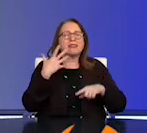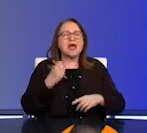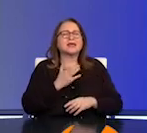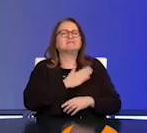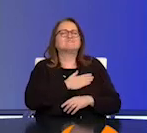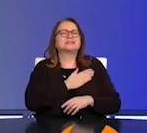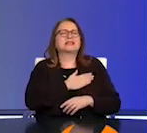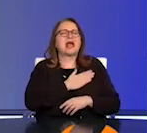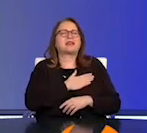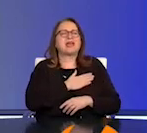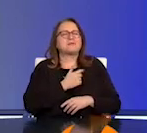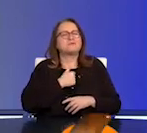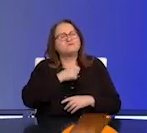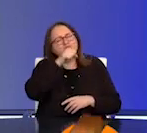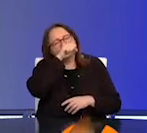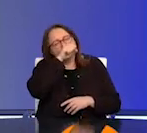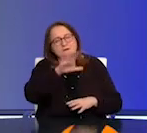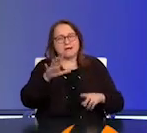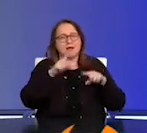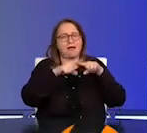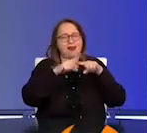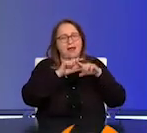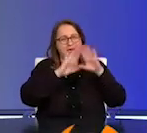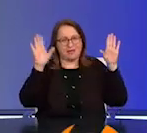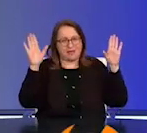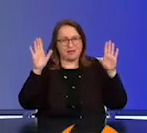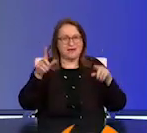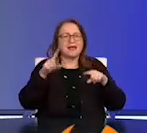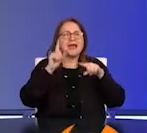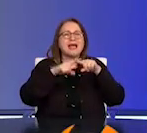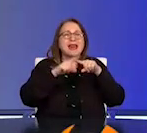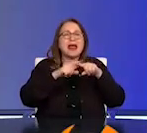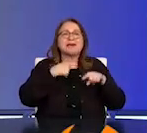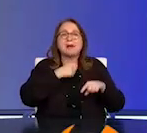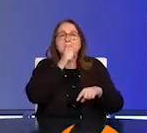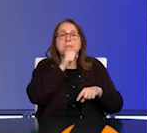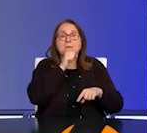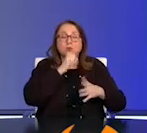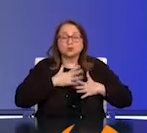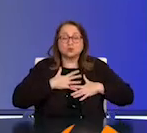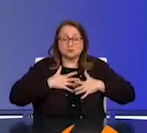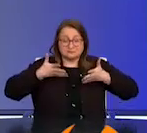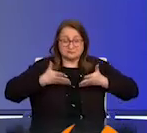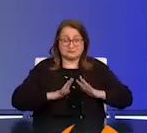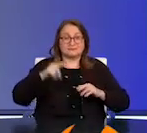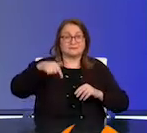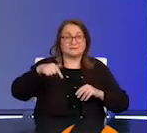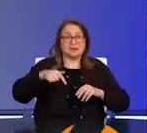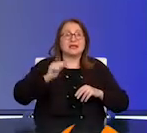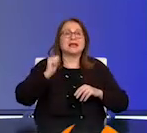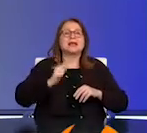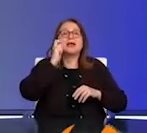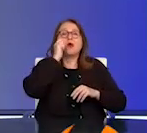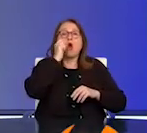in my heart. After all, Greece is the land of my grandfather and of my father's